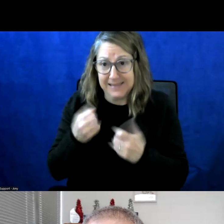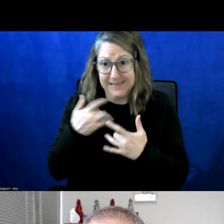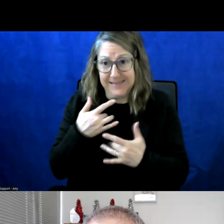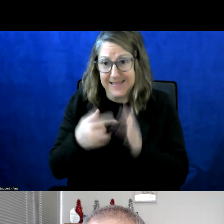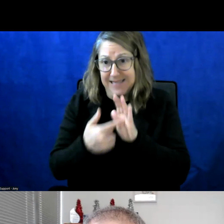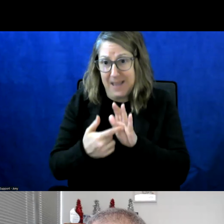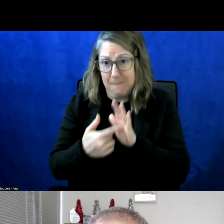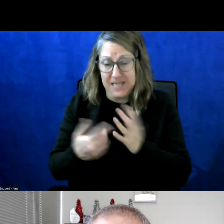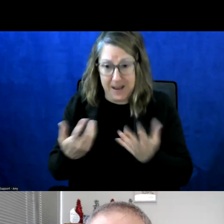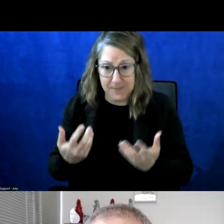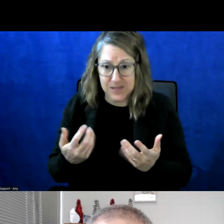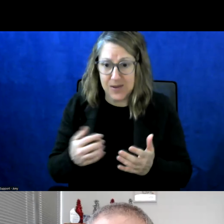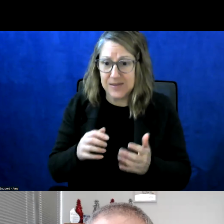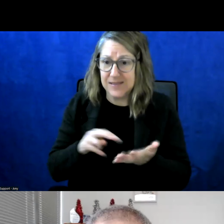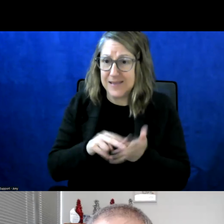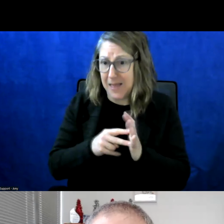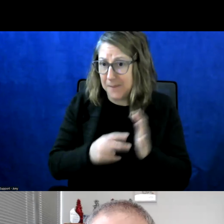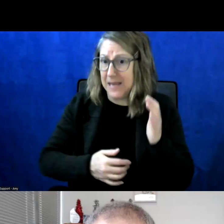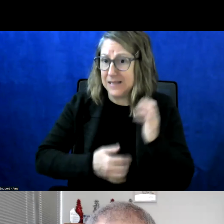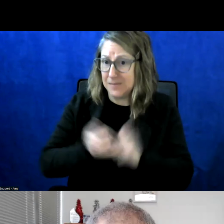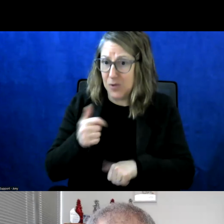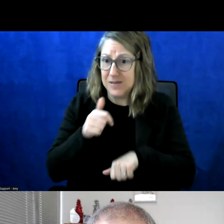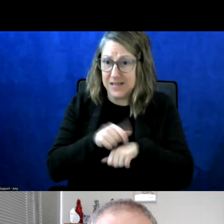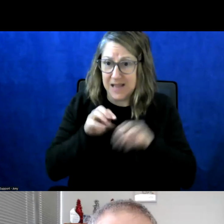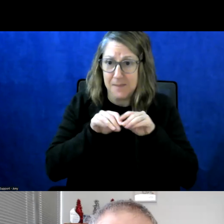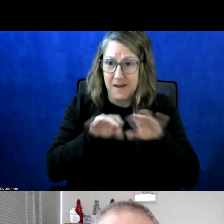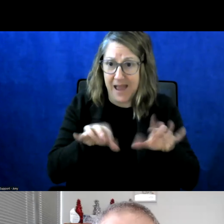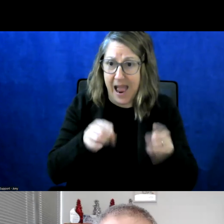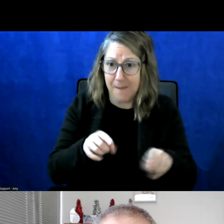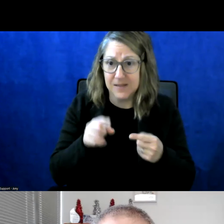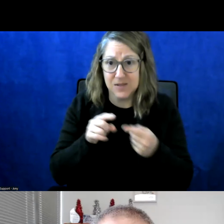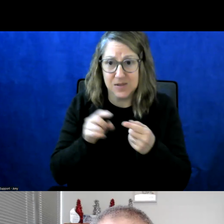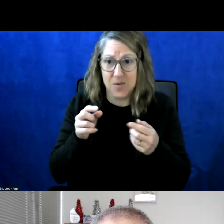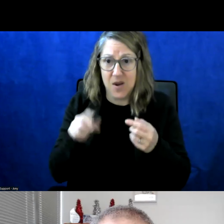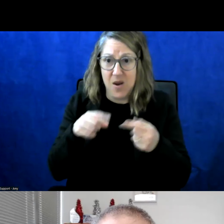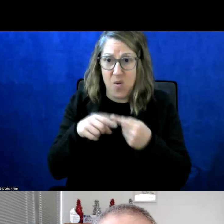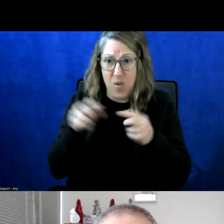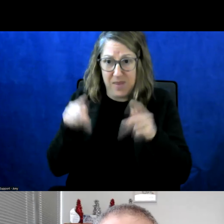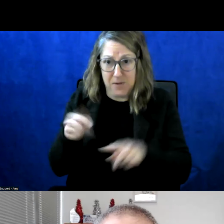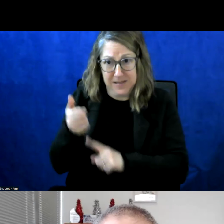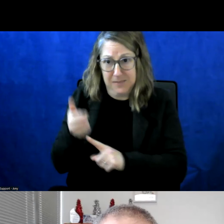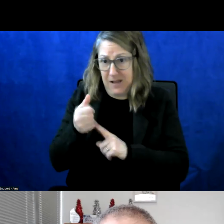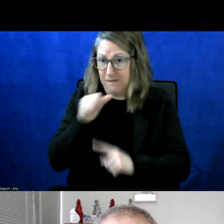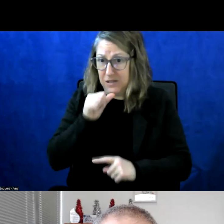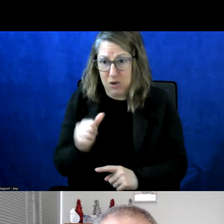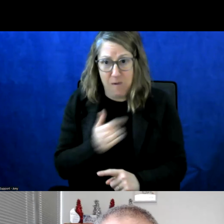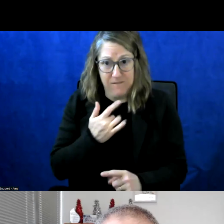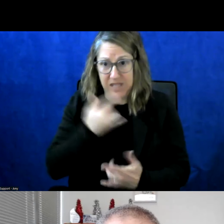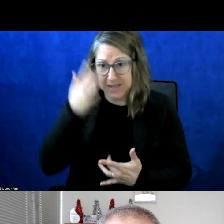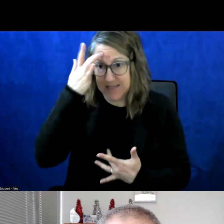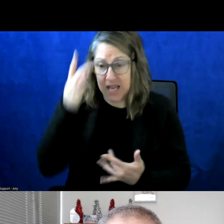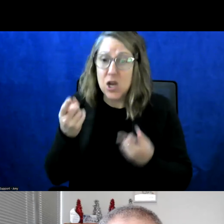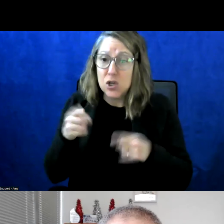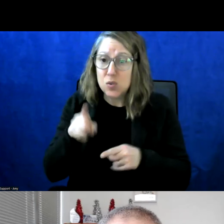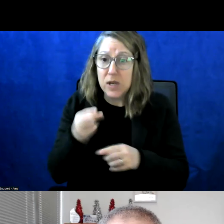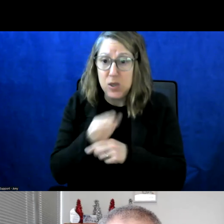with people at the time they do not have symptoms. And that's why when you wear a mask, you're not just